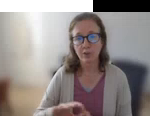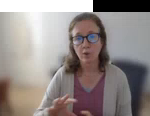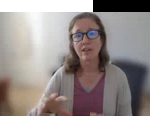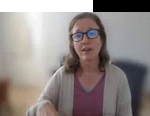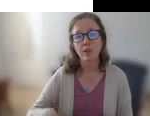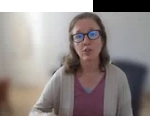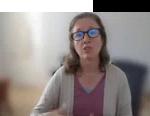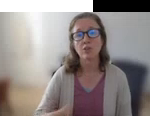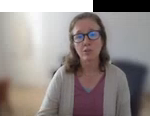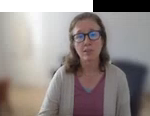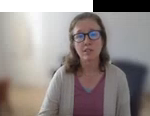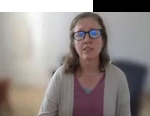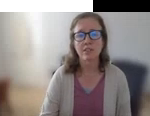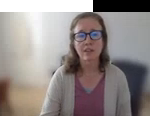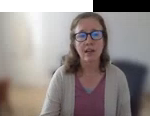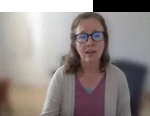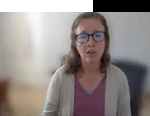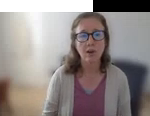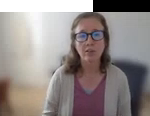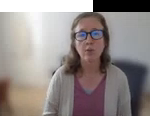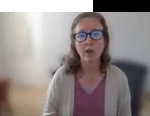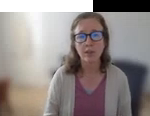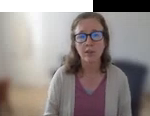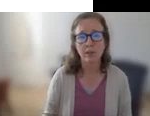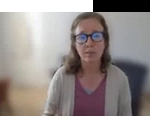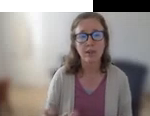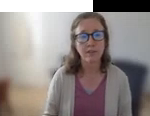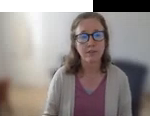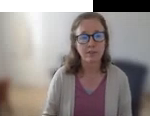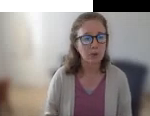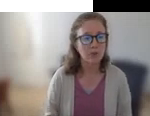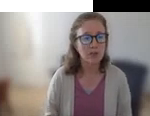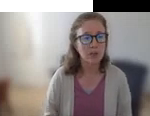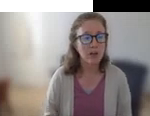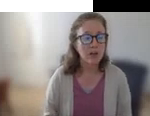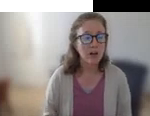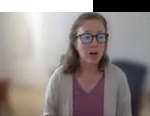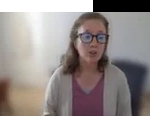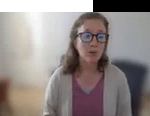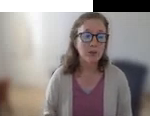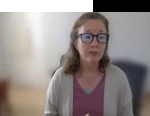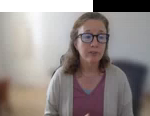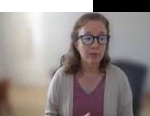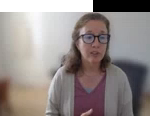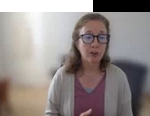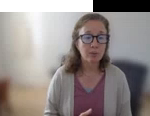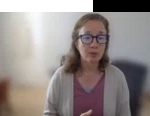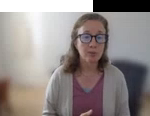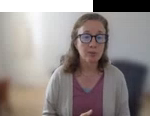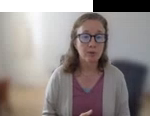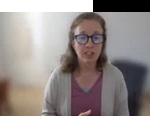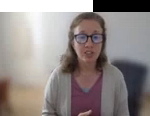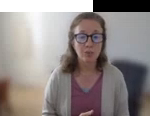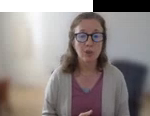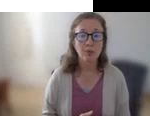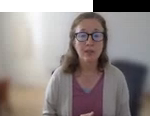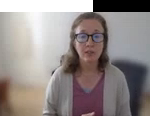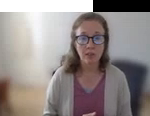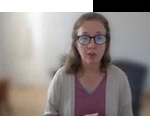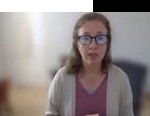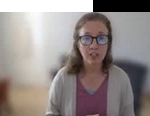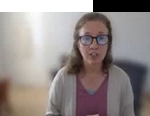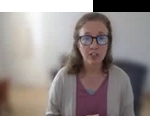then afterwards have those notes presented to the class so everyone can benefit from those. Also reinforcing verbal communications